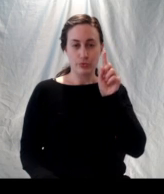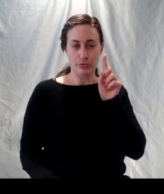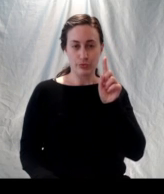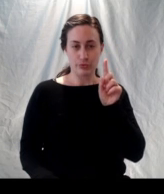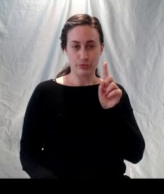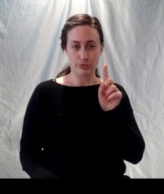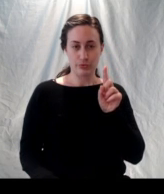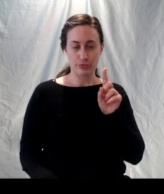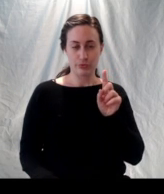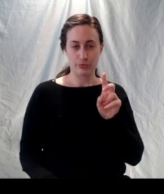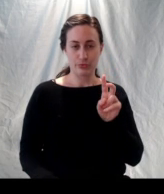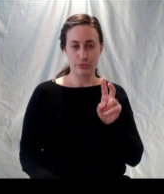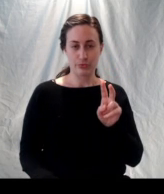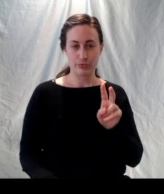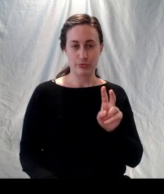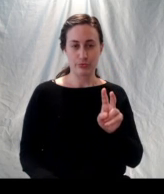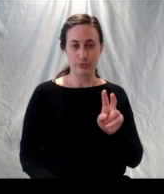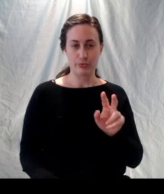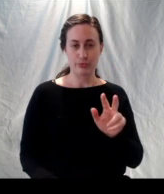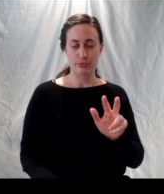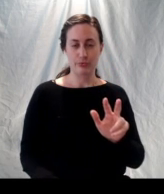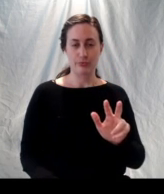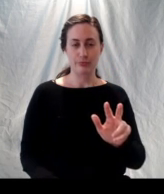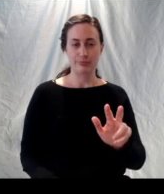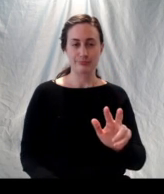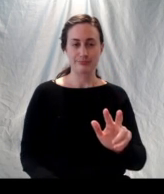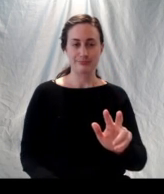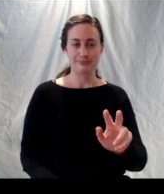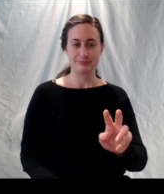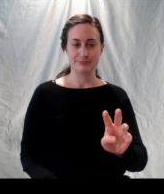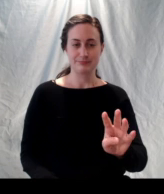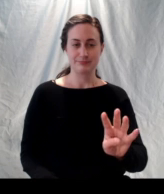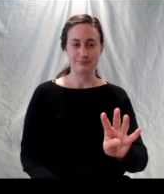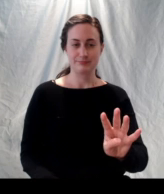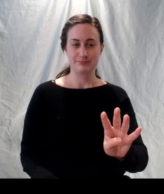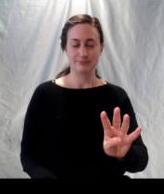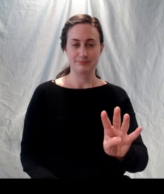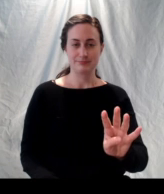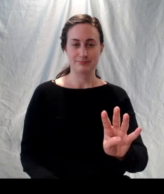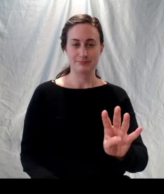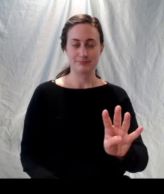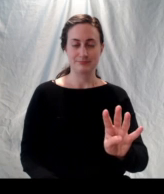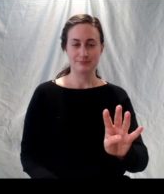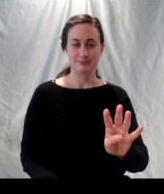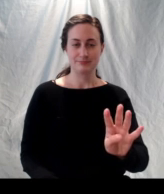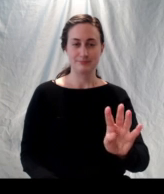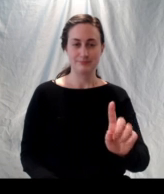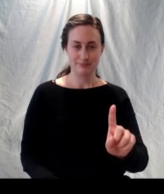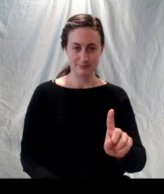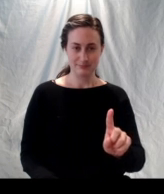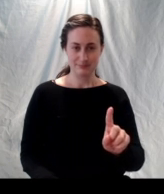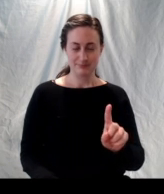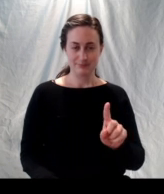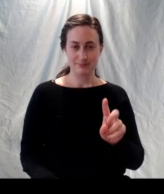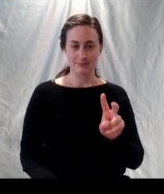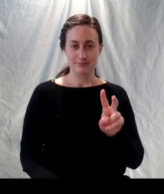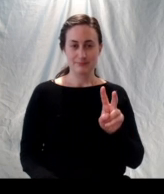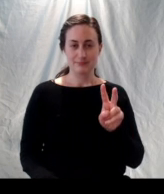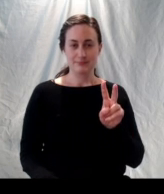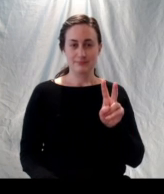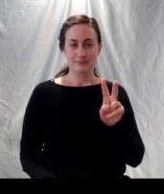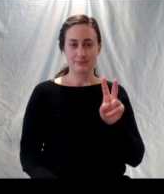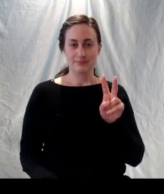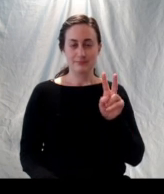3, 4. In, 1, 2, 3,